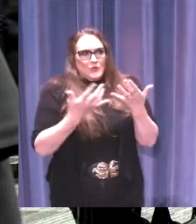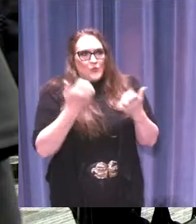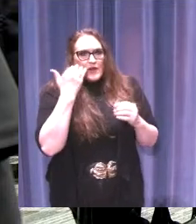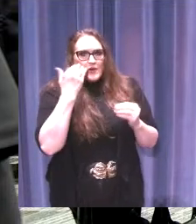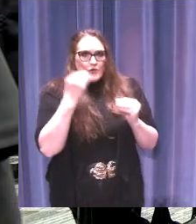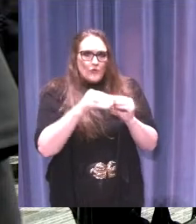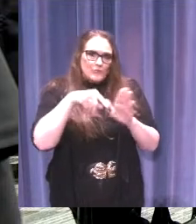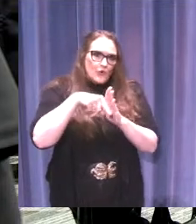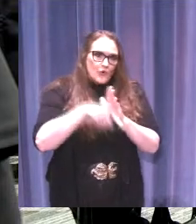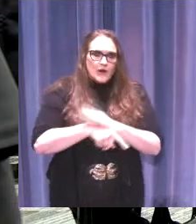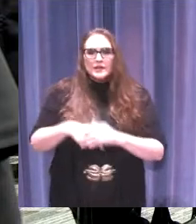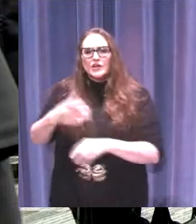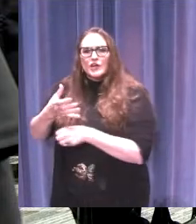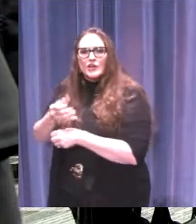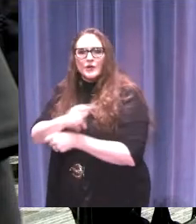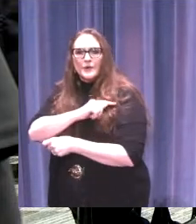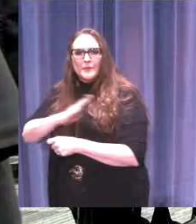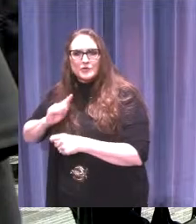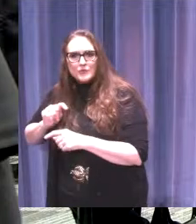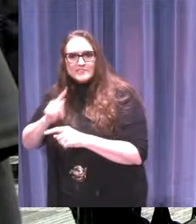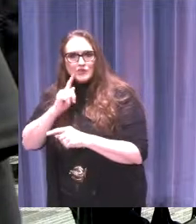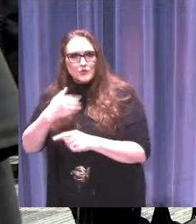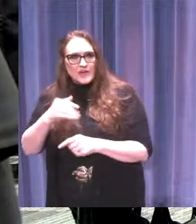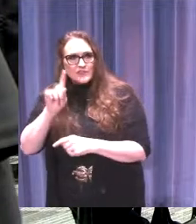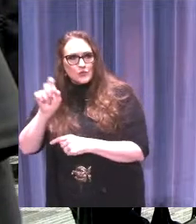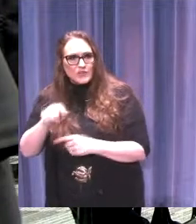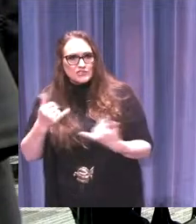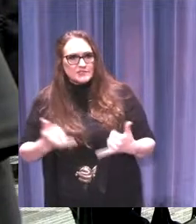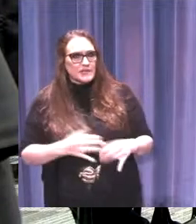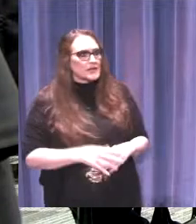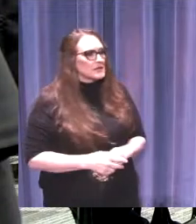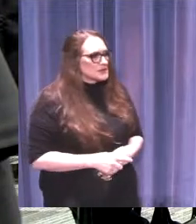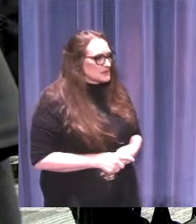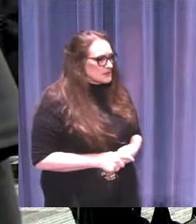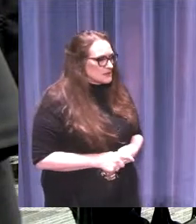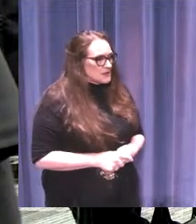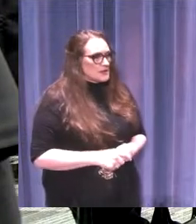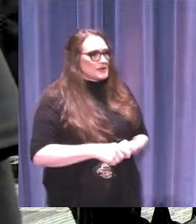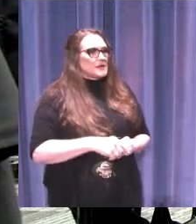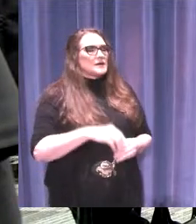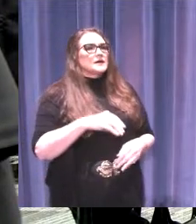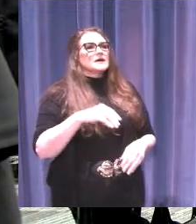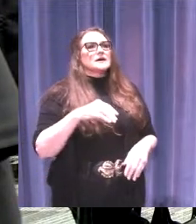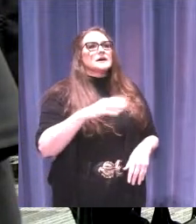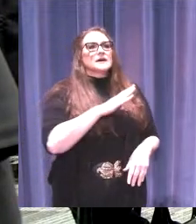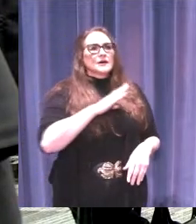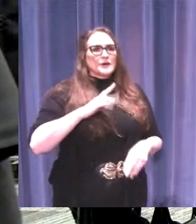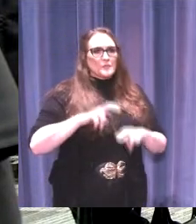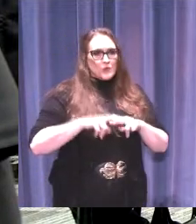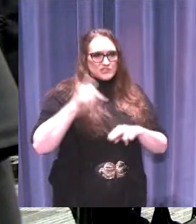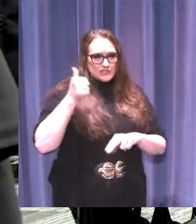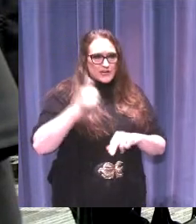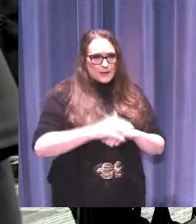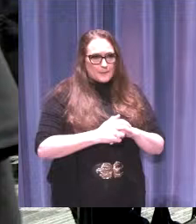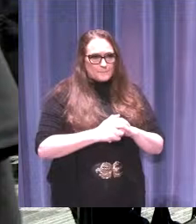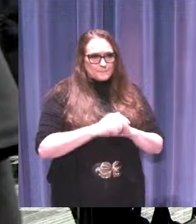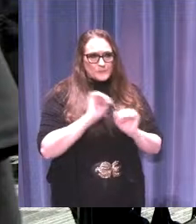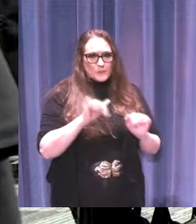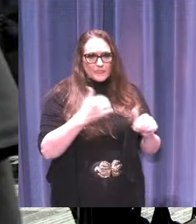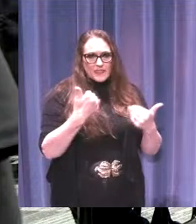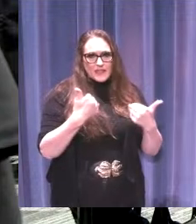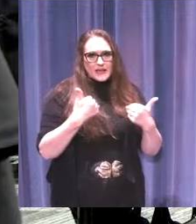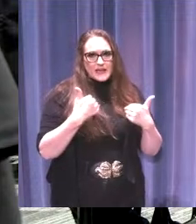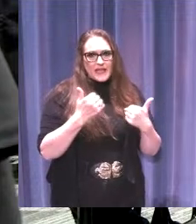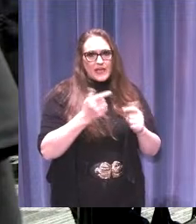further about Trustee the Daley, question which was do you given. have any It's still the same questions today? question. Board Chair, can I have from